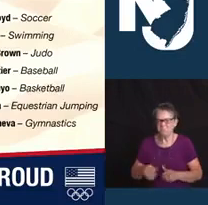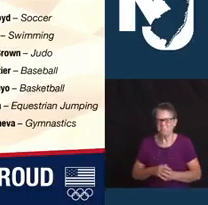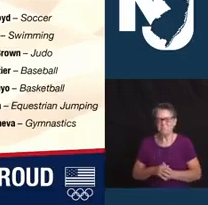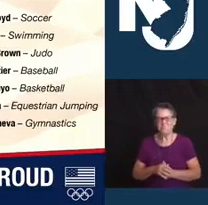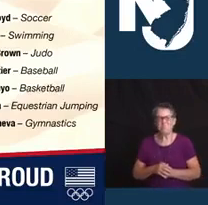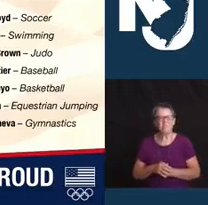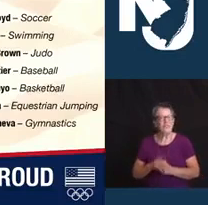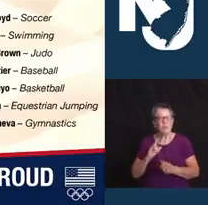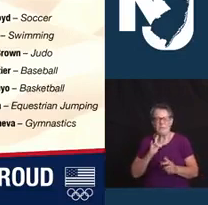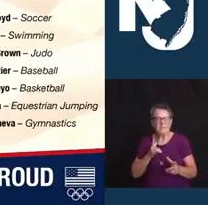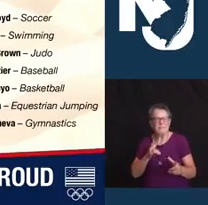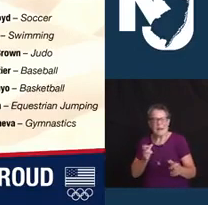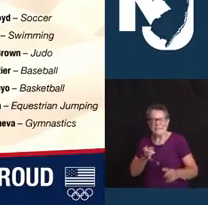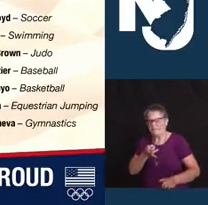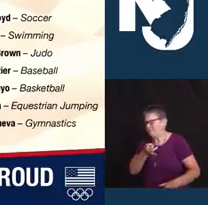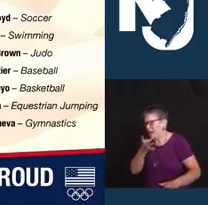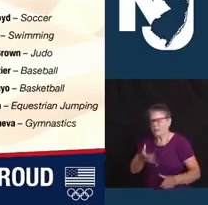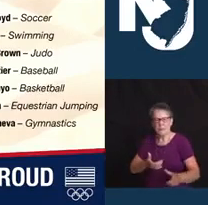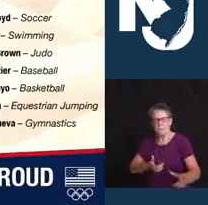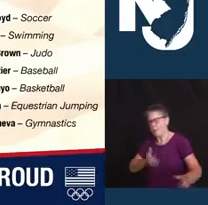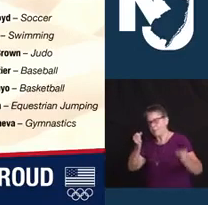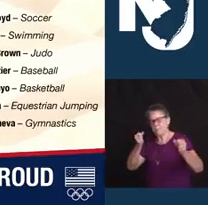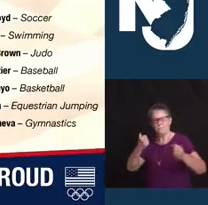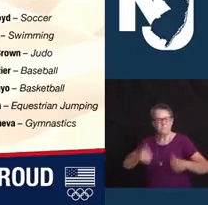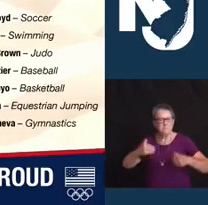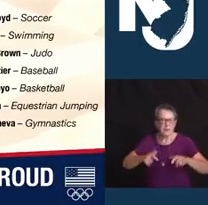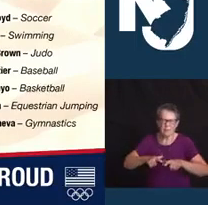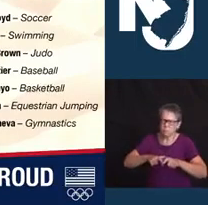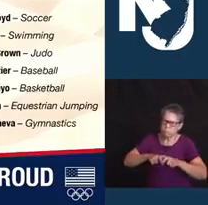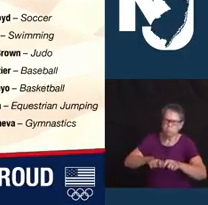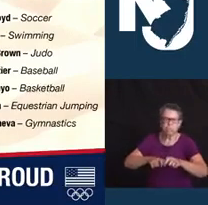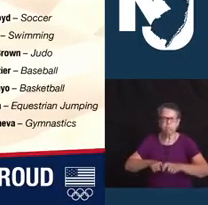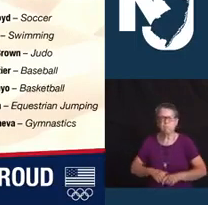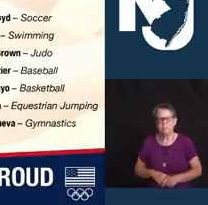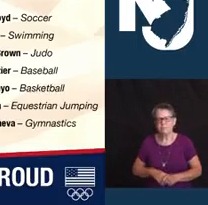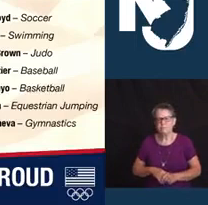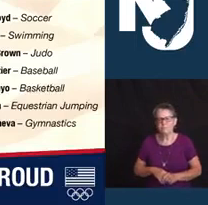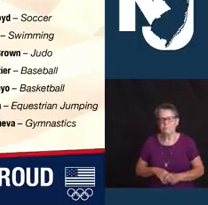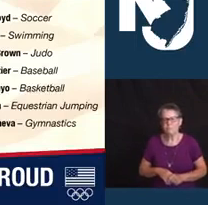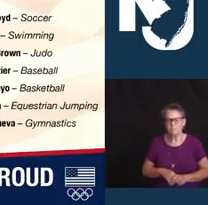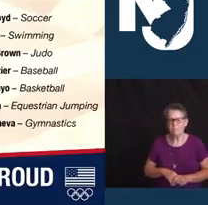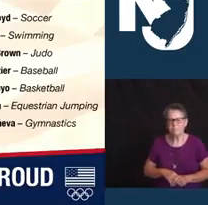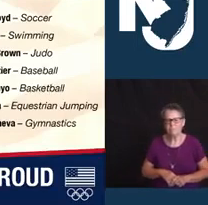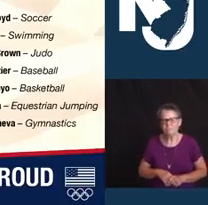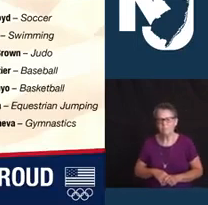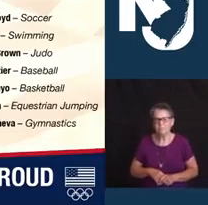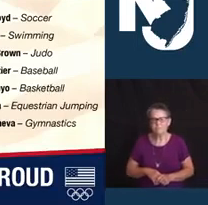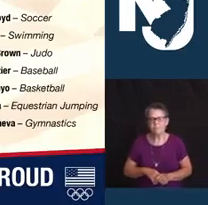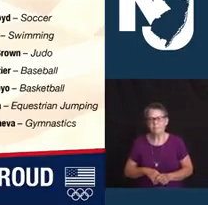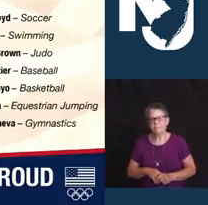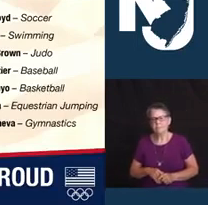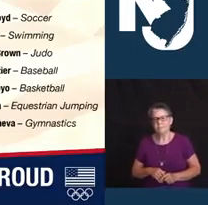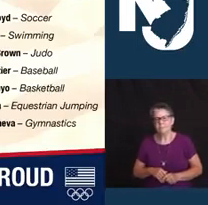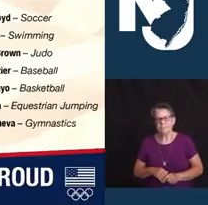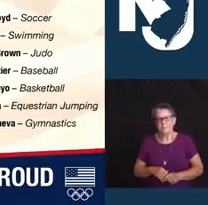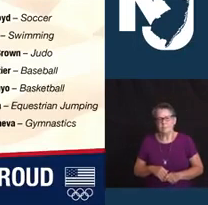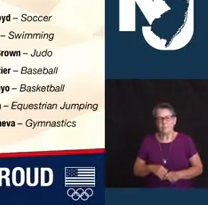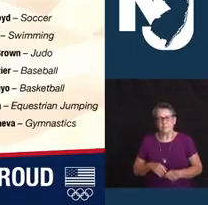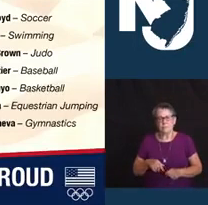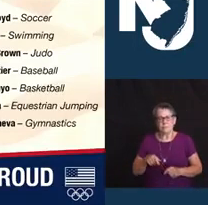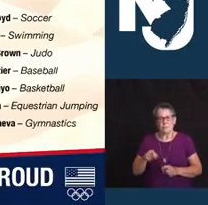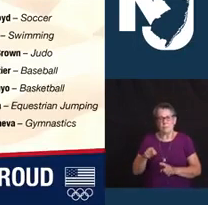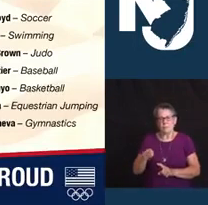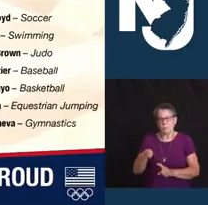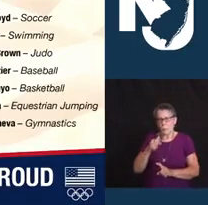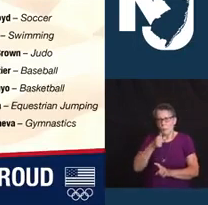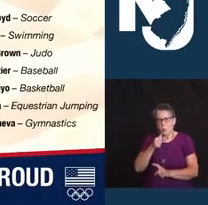medal worthy on its own. And get this, Athing is 19 years old. Sydney turned 22